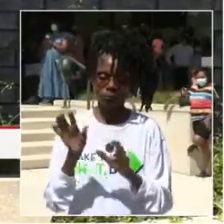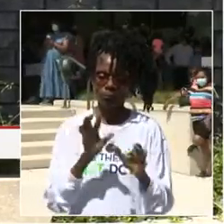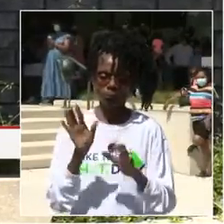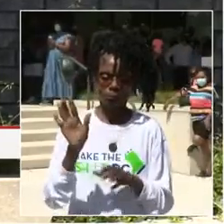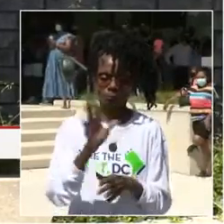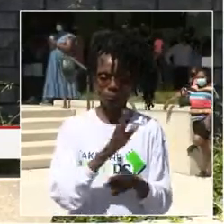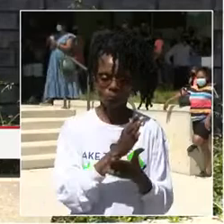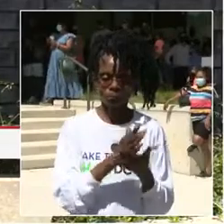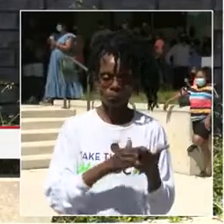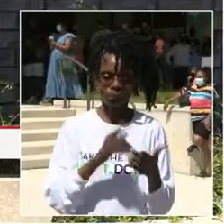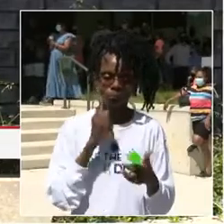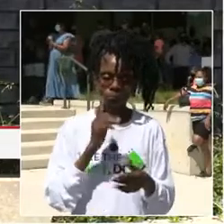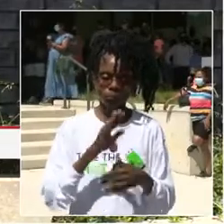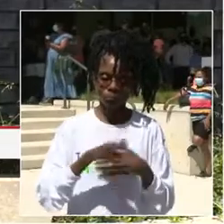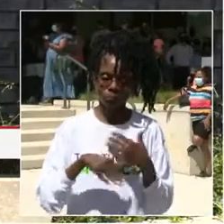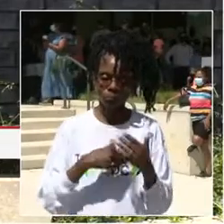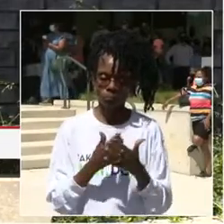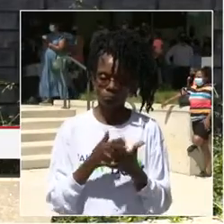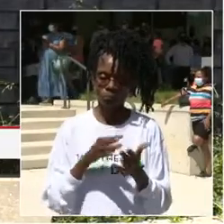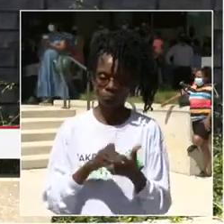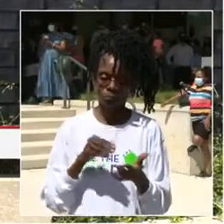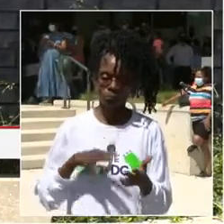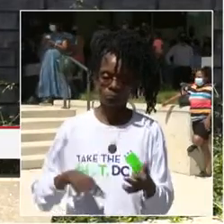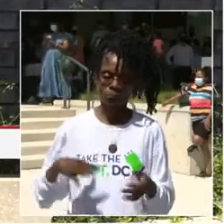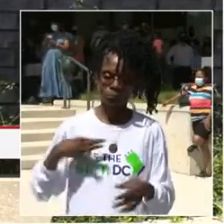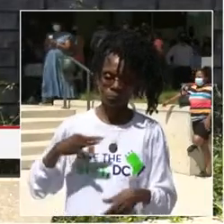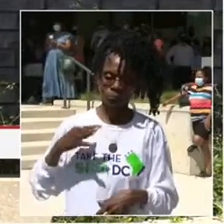the students here at Banneker are eligible for